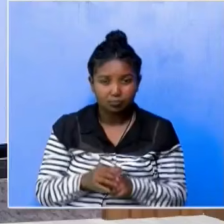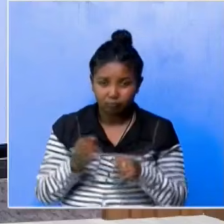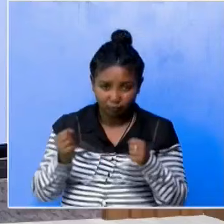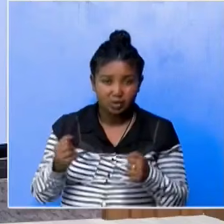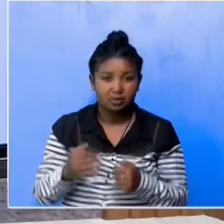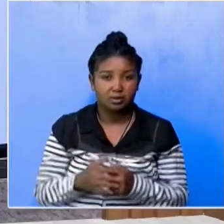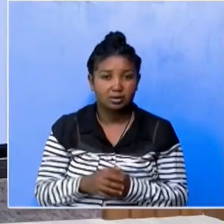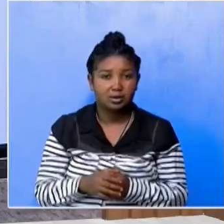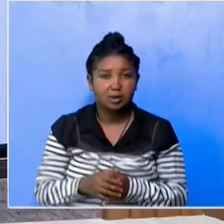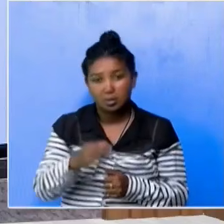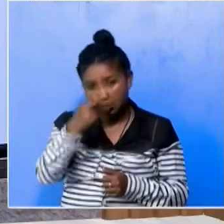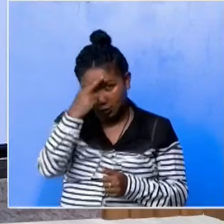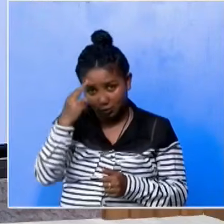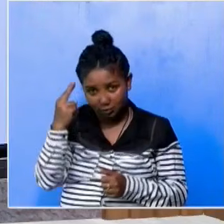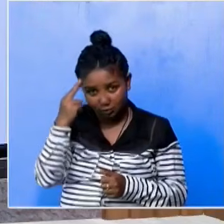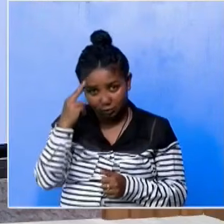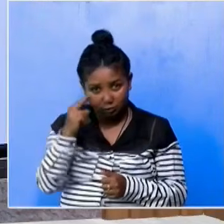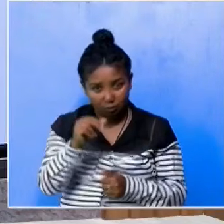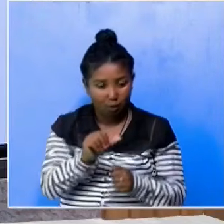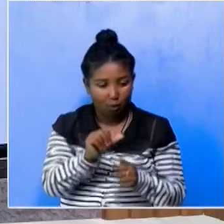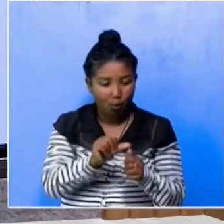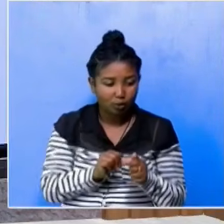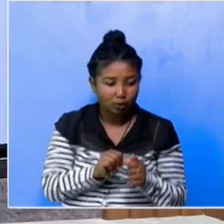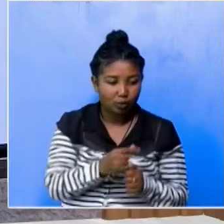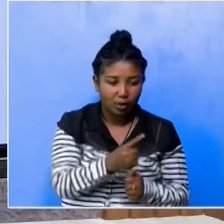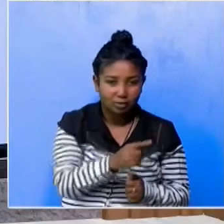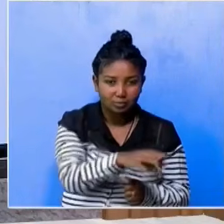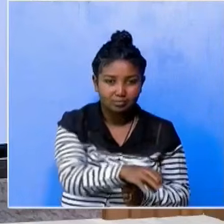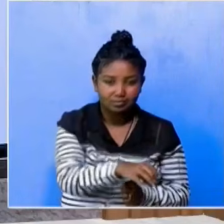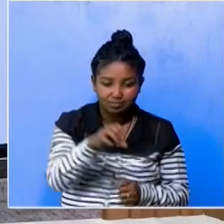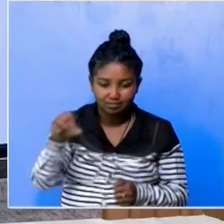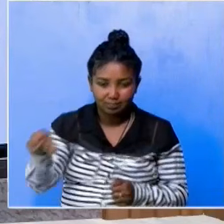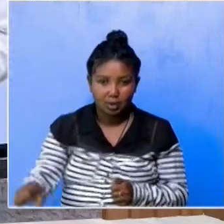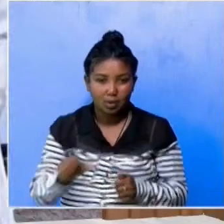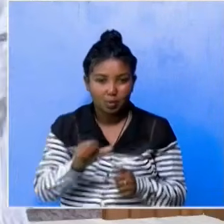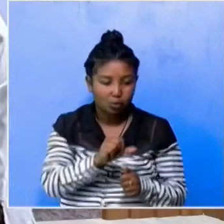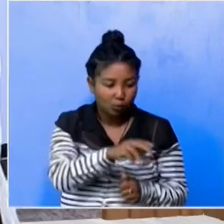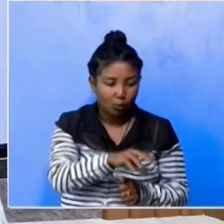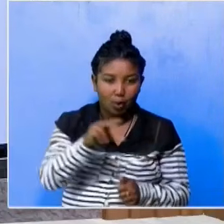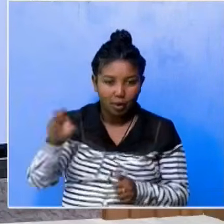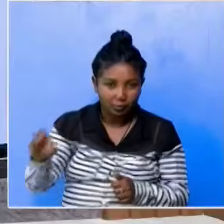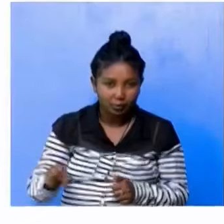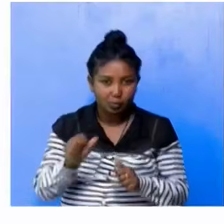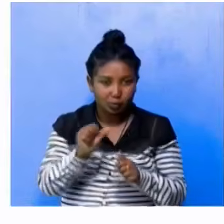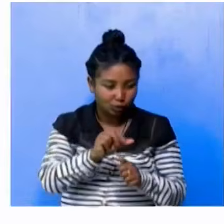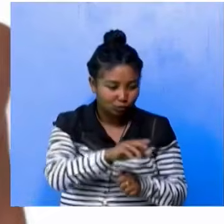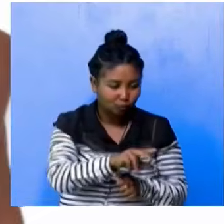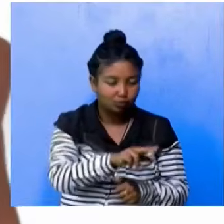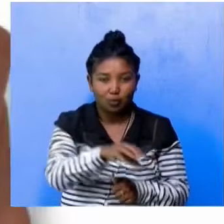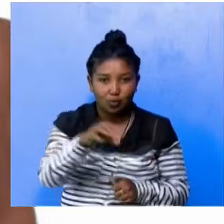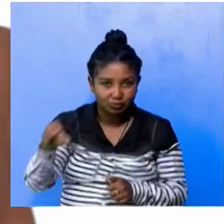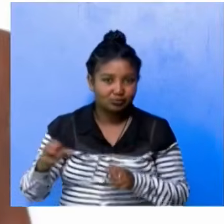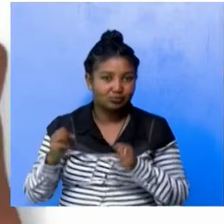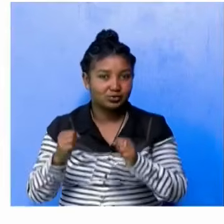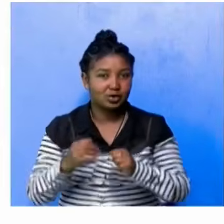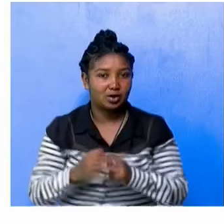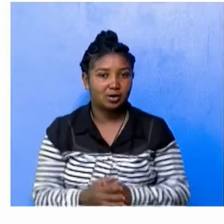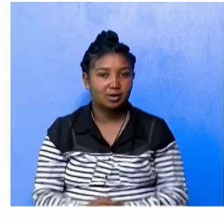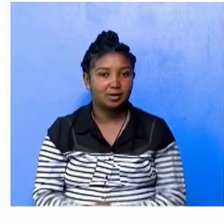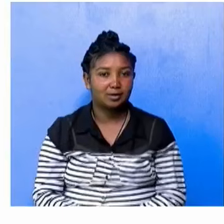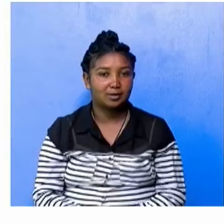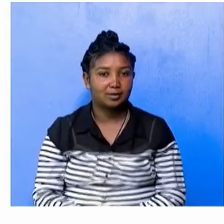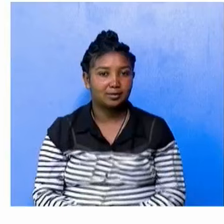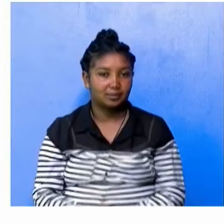possible because they are just large in size. So we can say potato here.